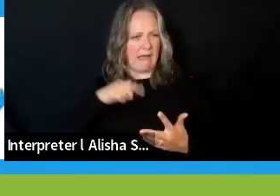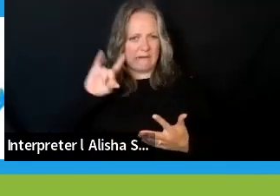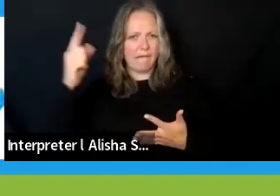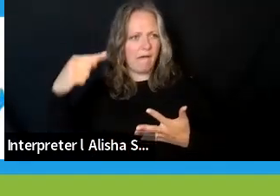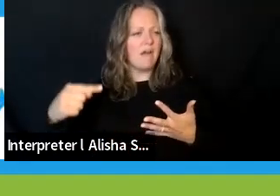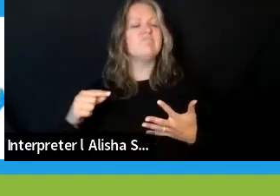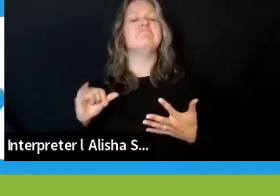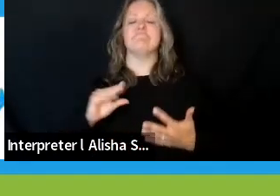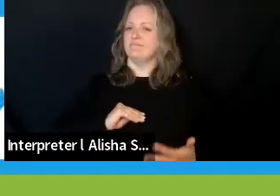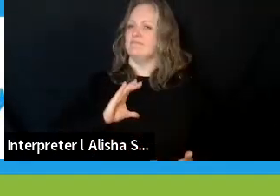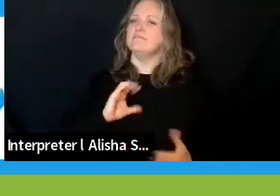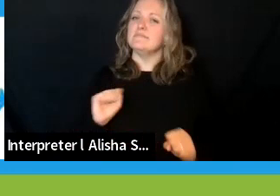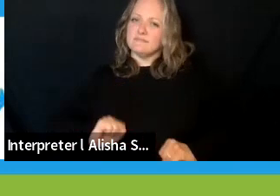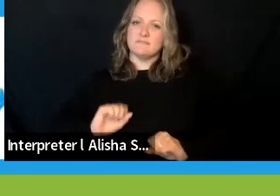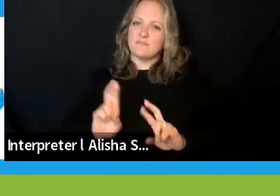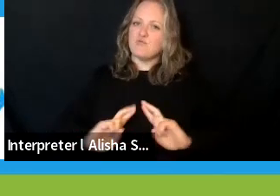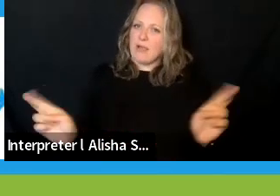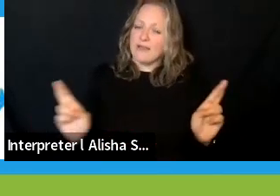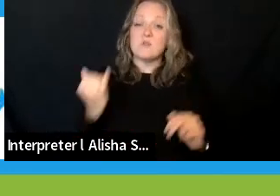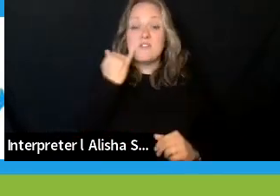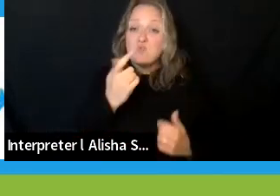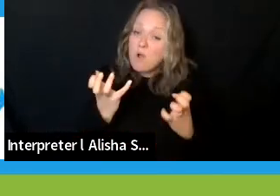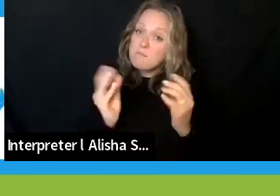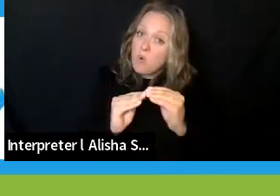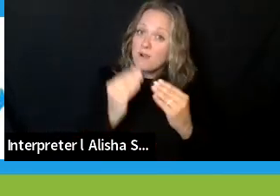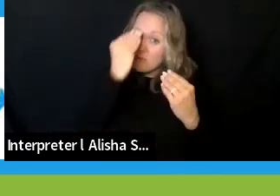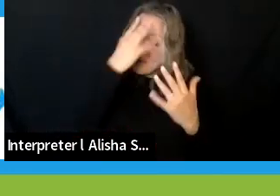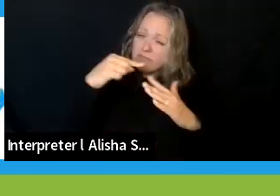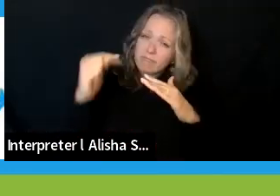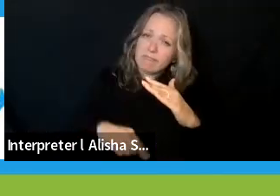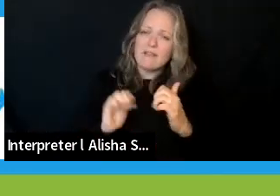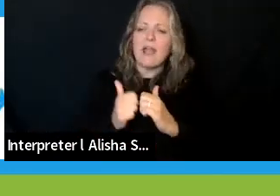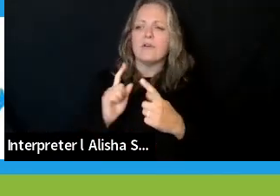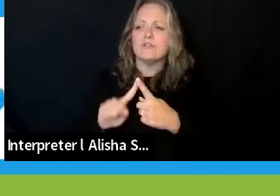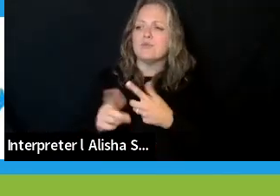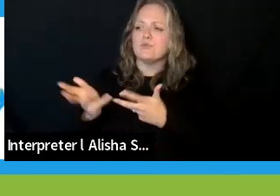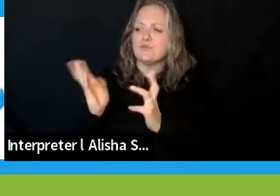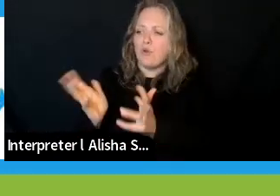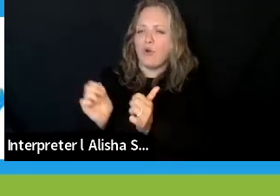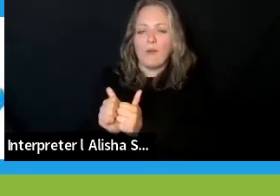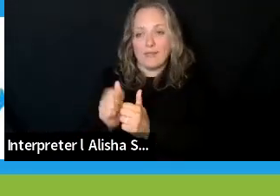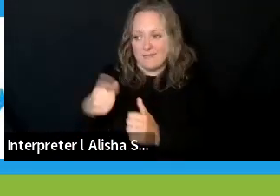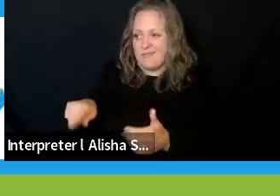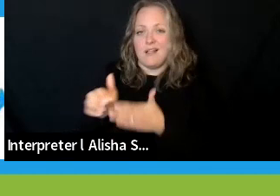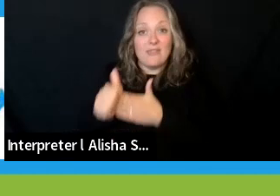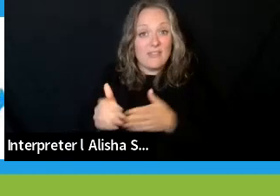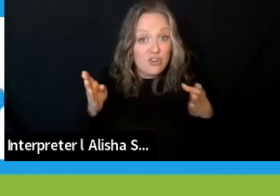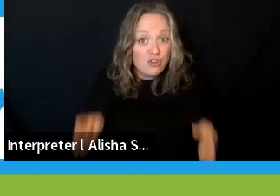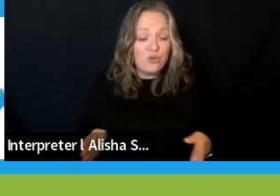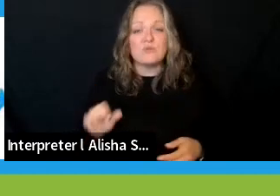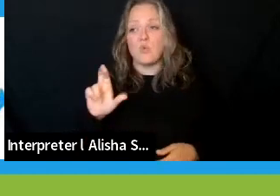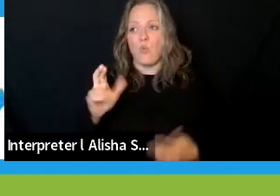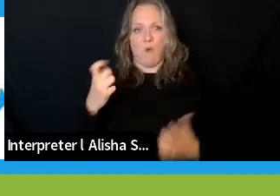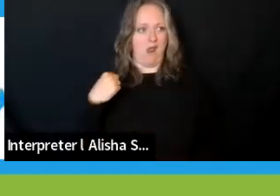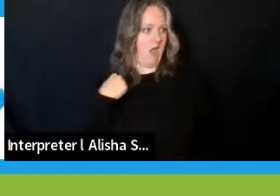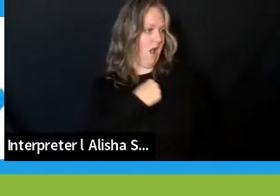we encourage you all, if you want more information as well about how to engage with leaders, or you'd like to have us talk to